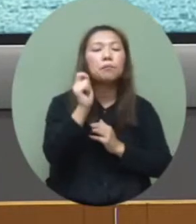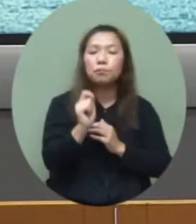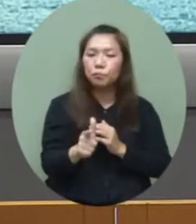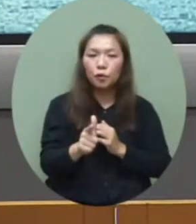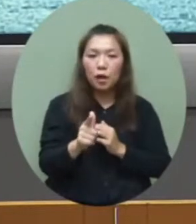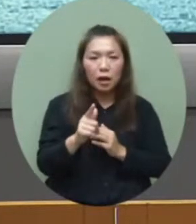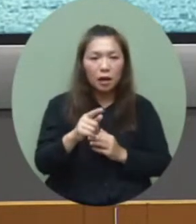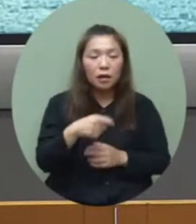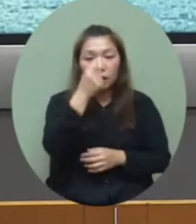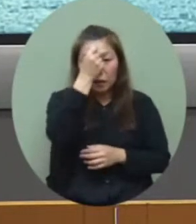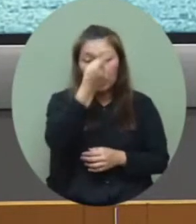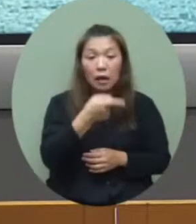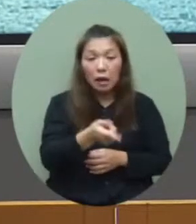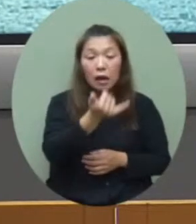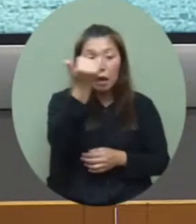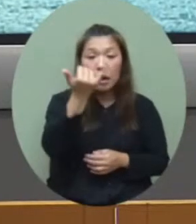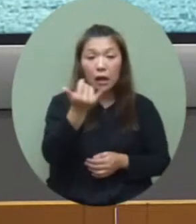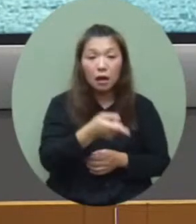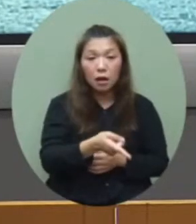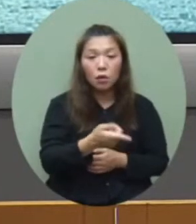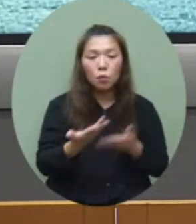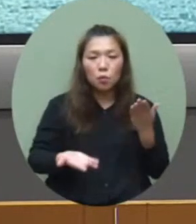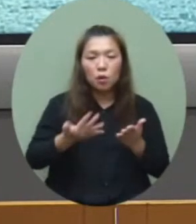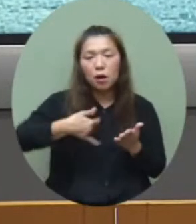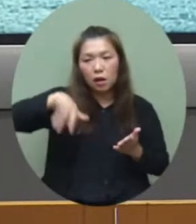home residents, many of them do not go out.